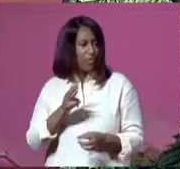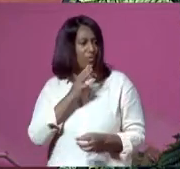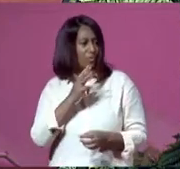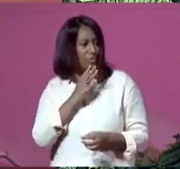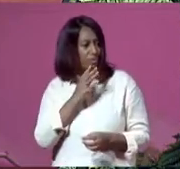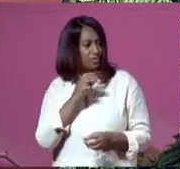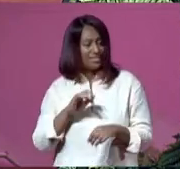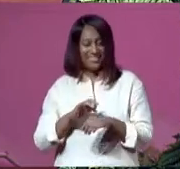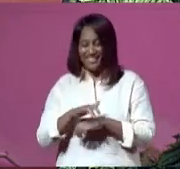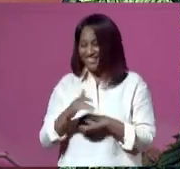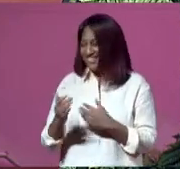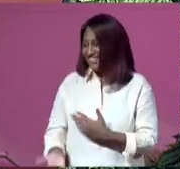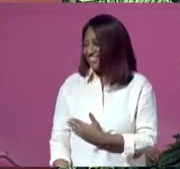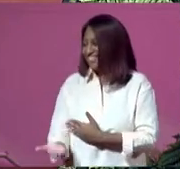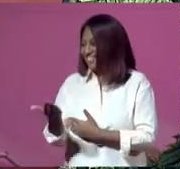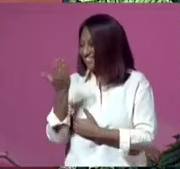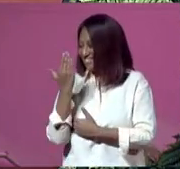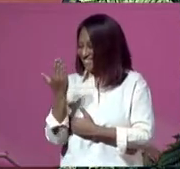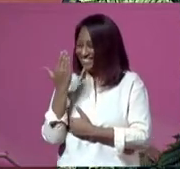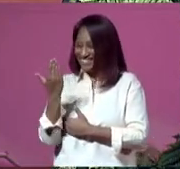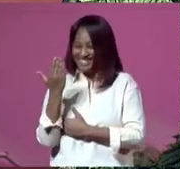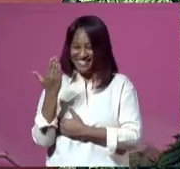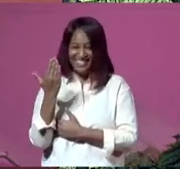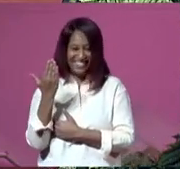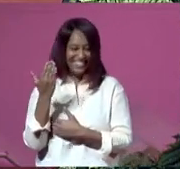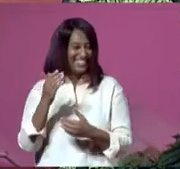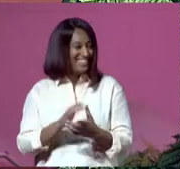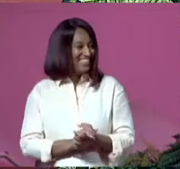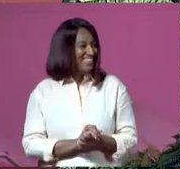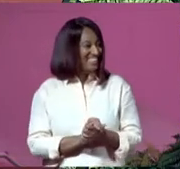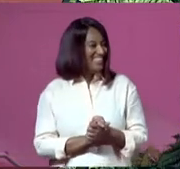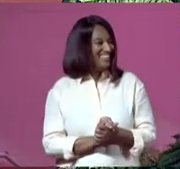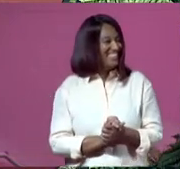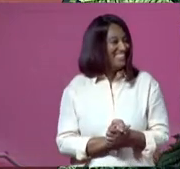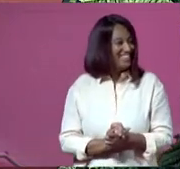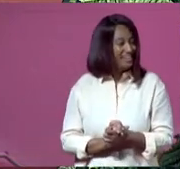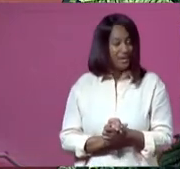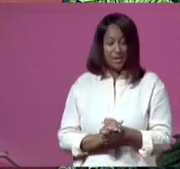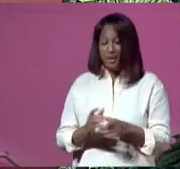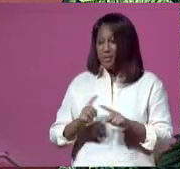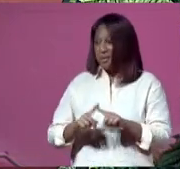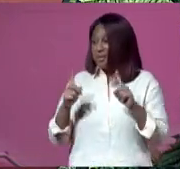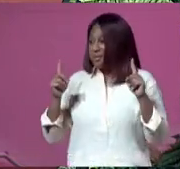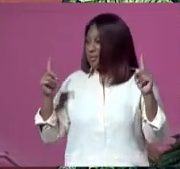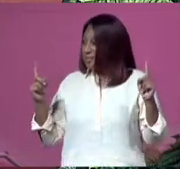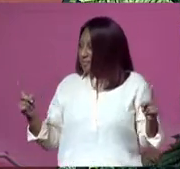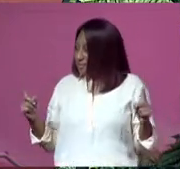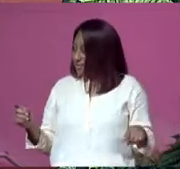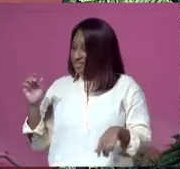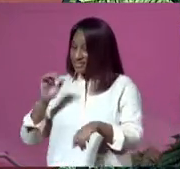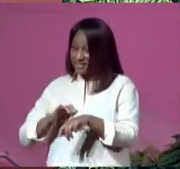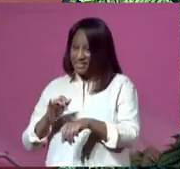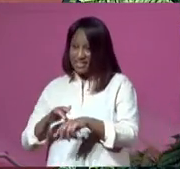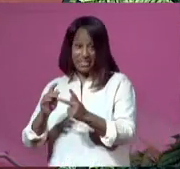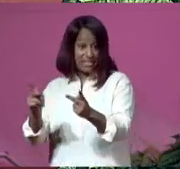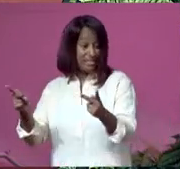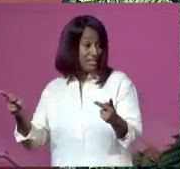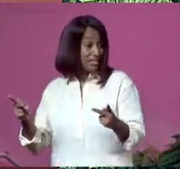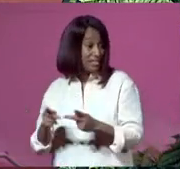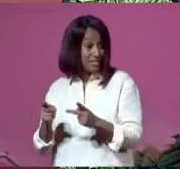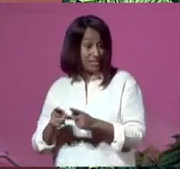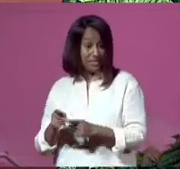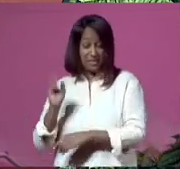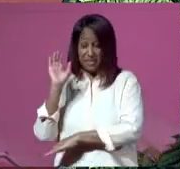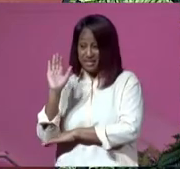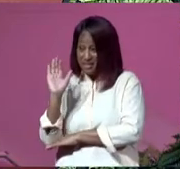couldn't have come in Dallas. But this woman comes at noon, at the height of the heat of